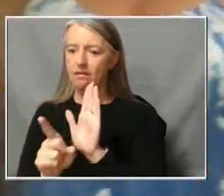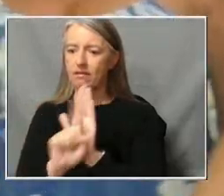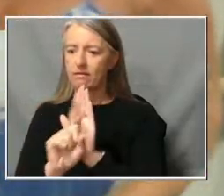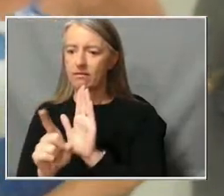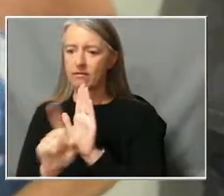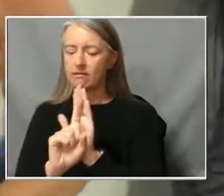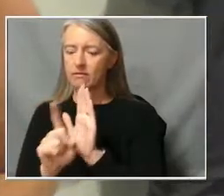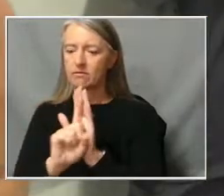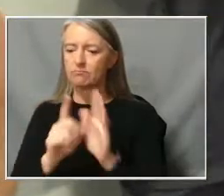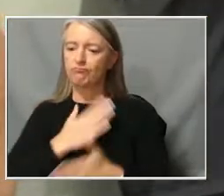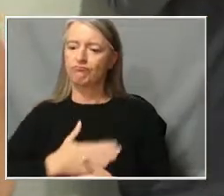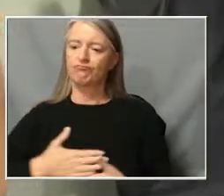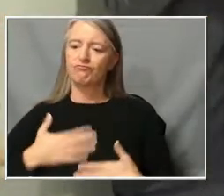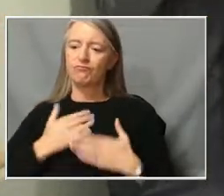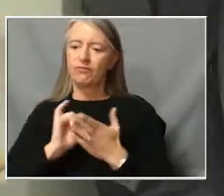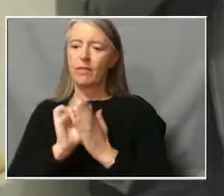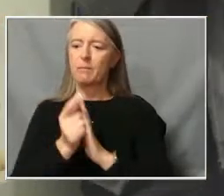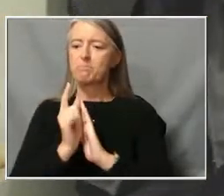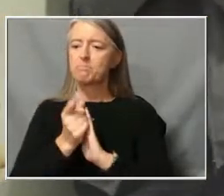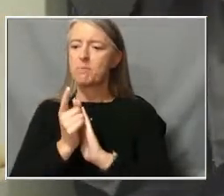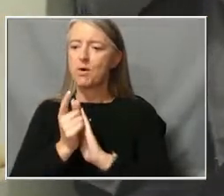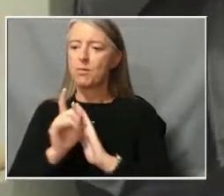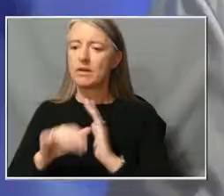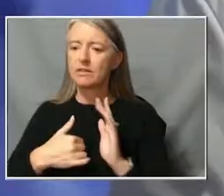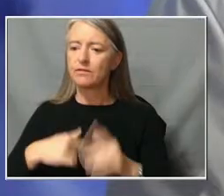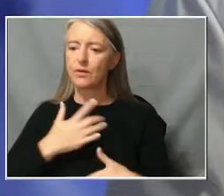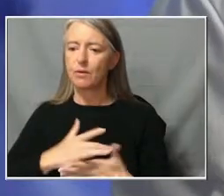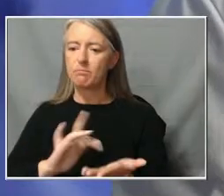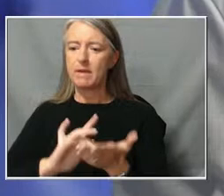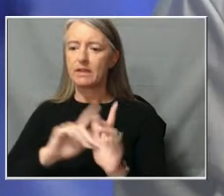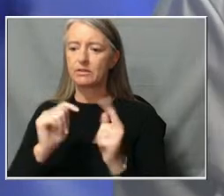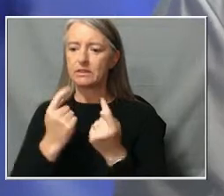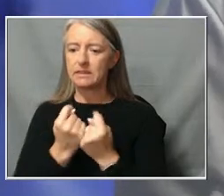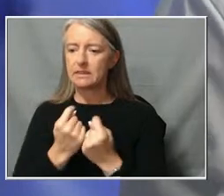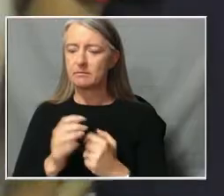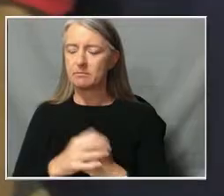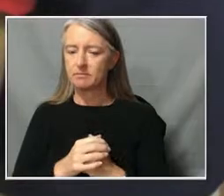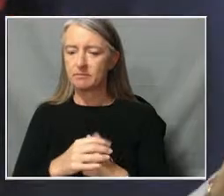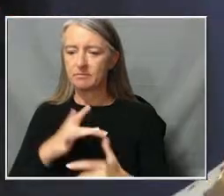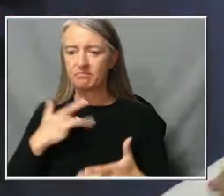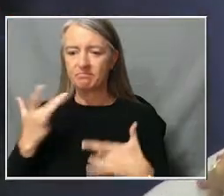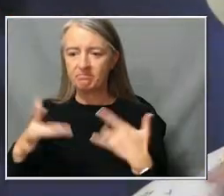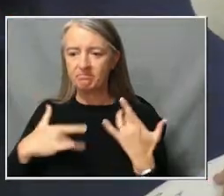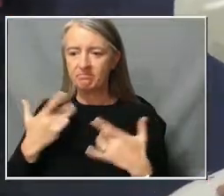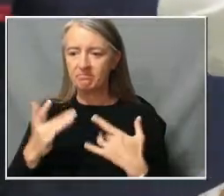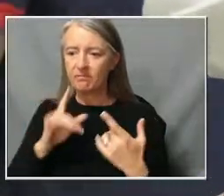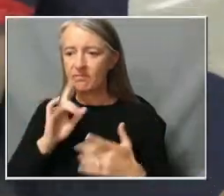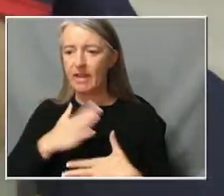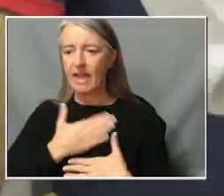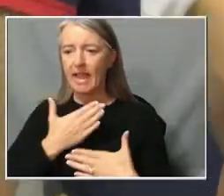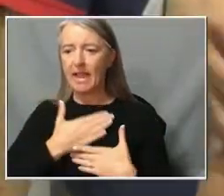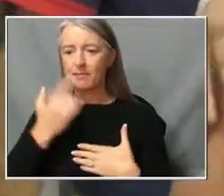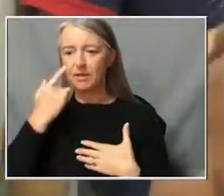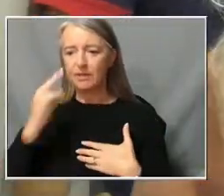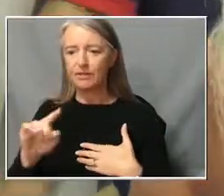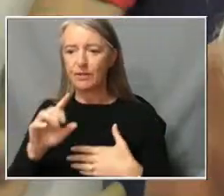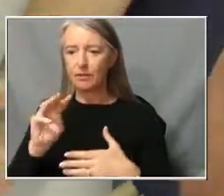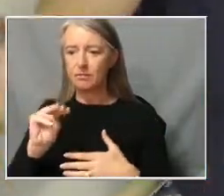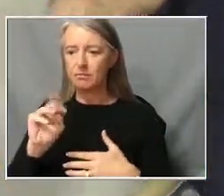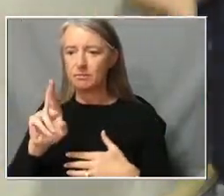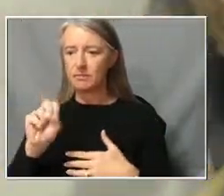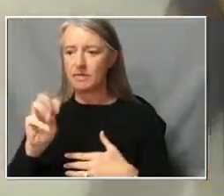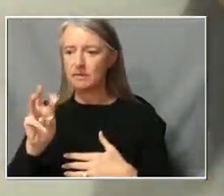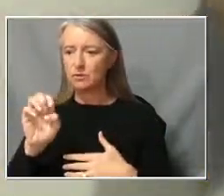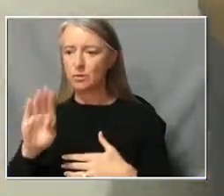A joyful moment for her and her medical team. Just, excitement and happy for Miss Webb that we were able to do